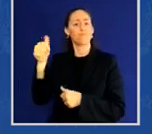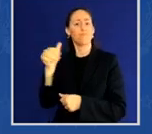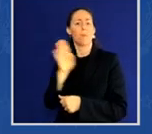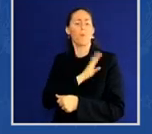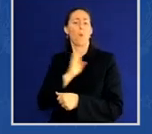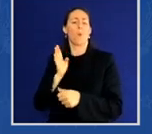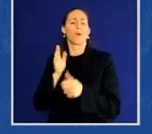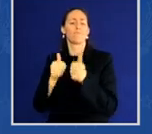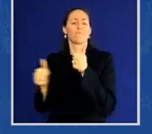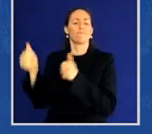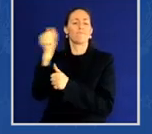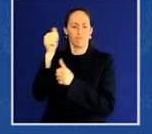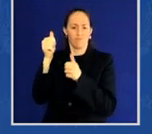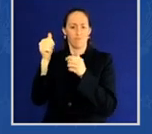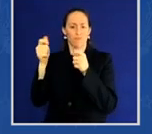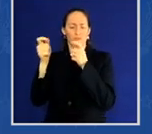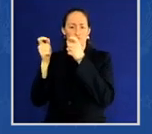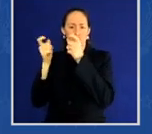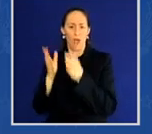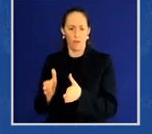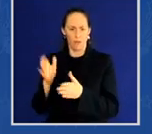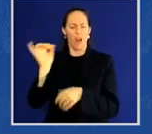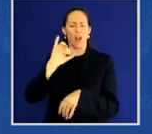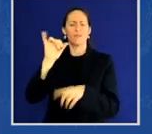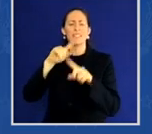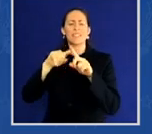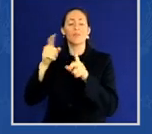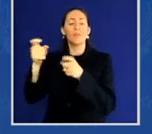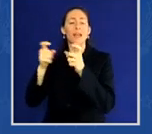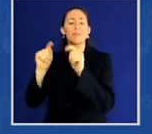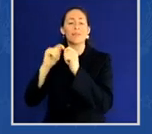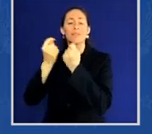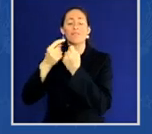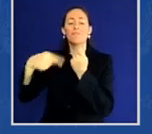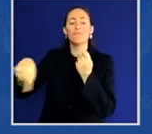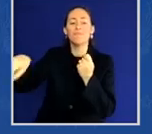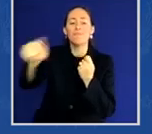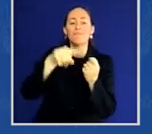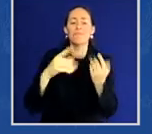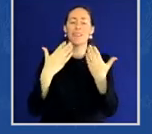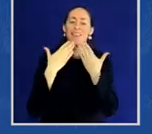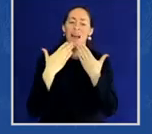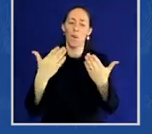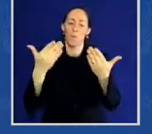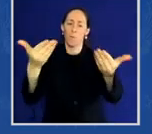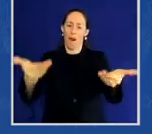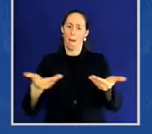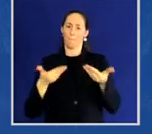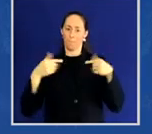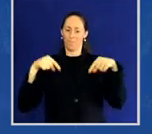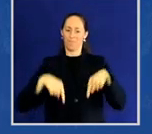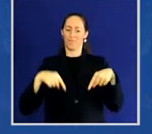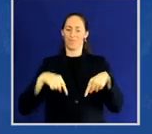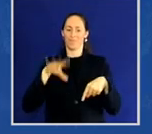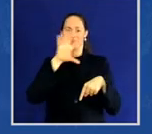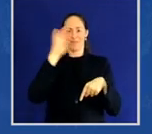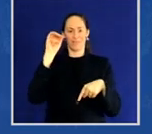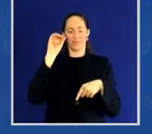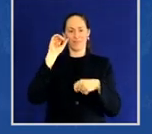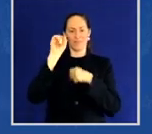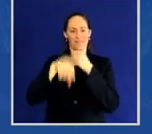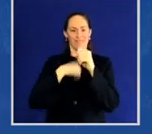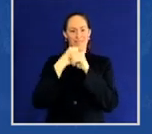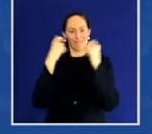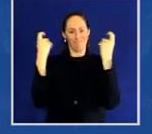management team. And we welcome you here to our 50th anniversary celebration. On May